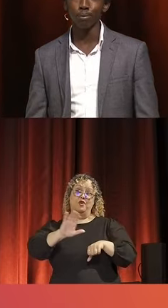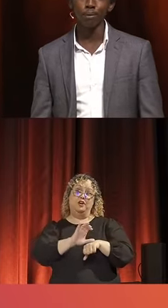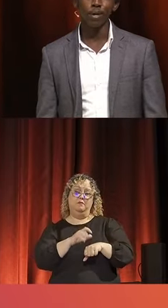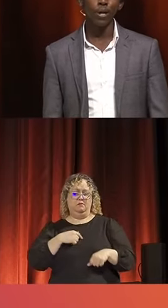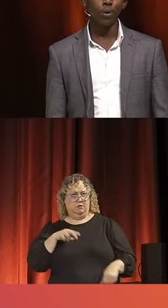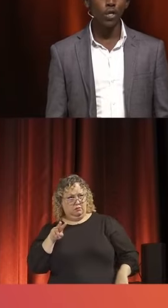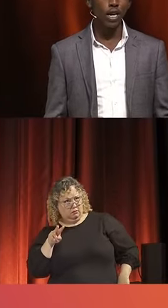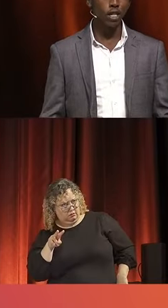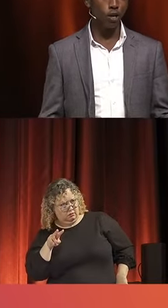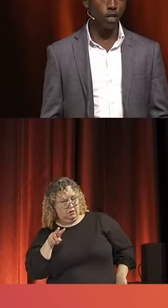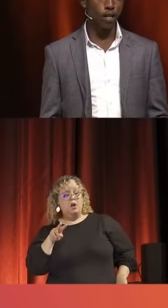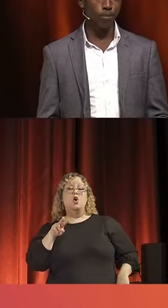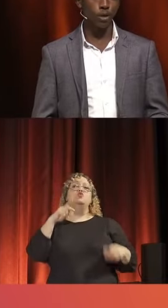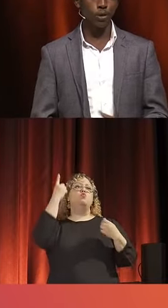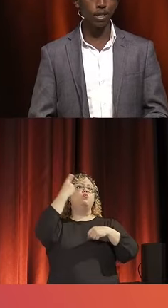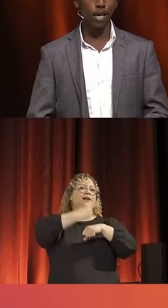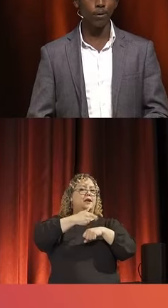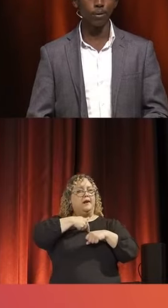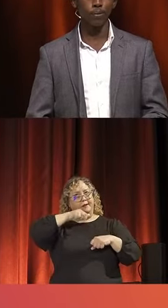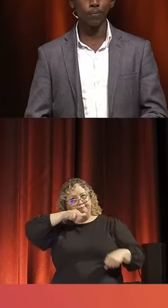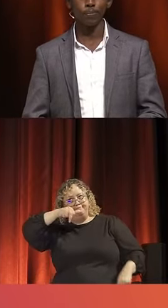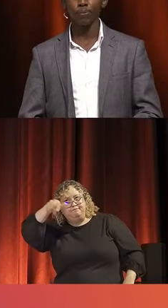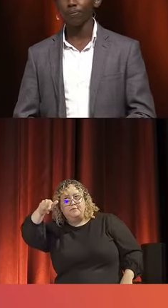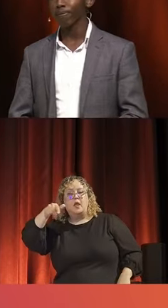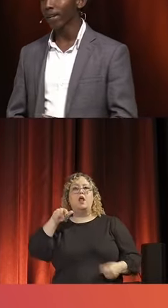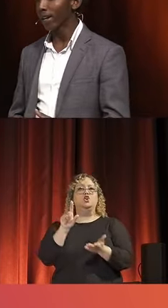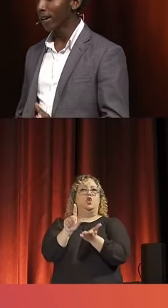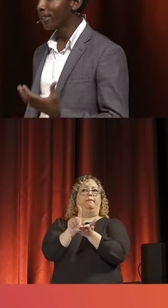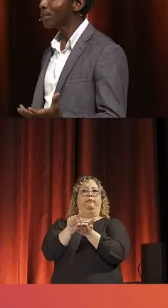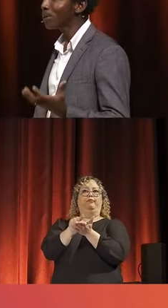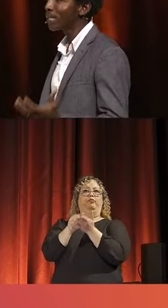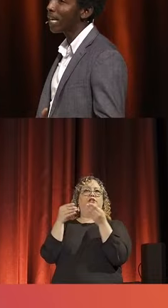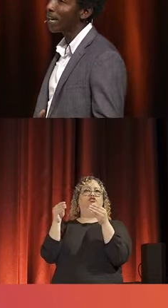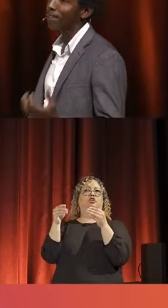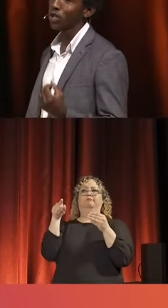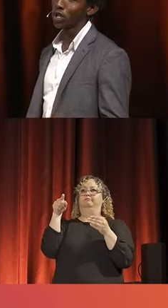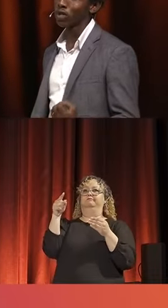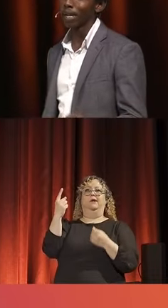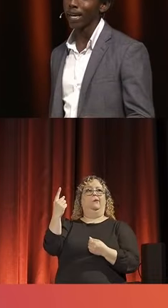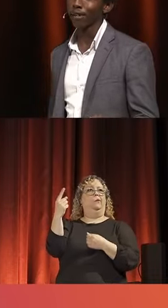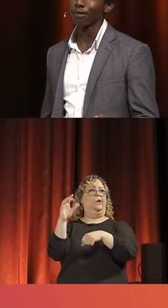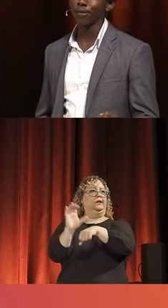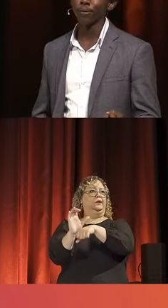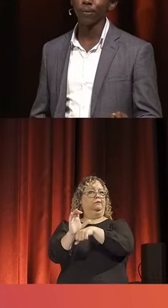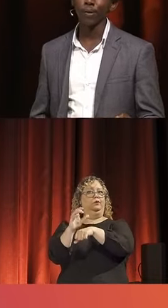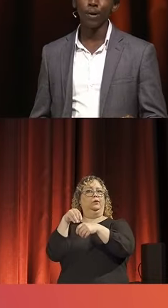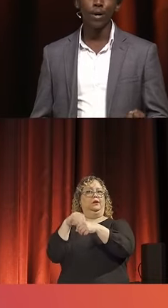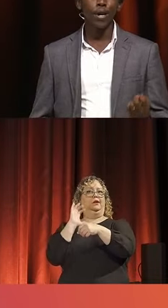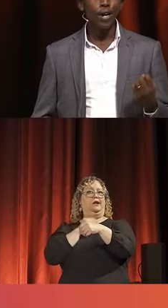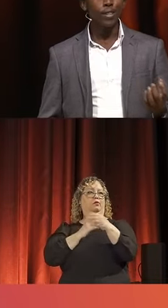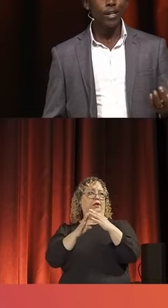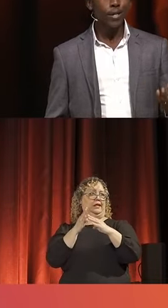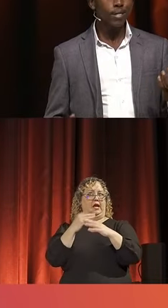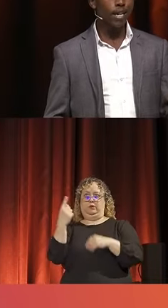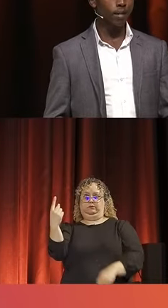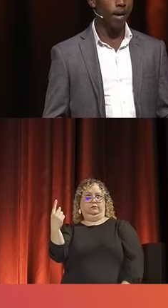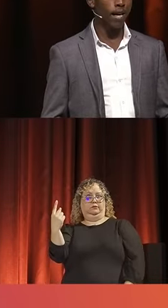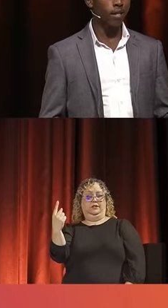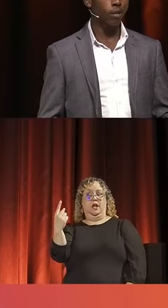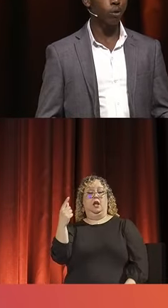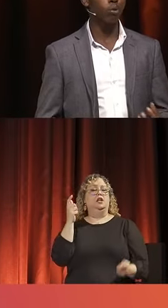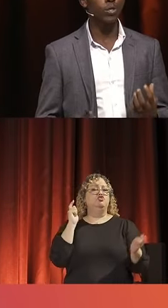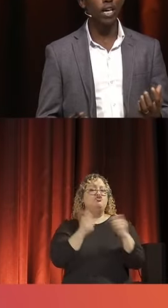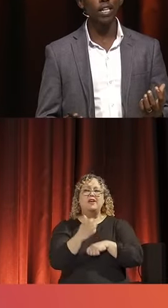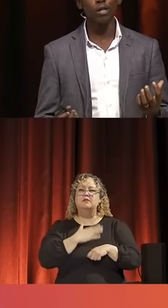shop, which had the only computer in town. And this was the day that changed my life. There sat a